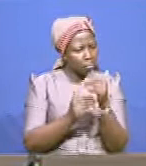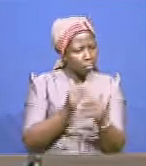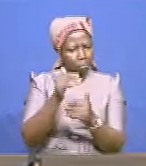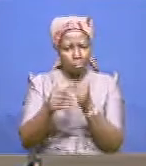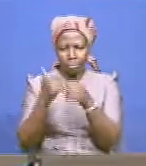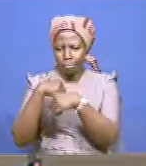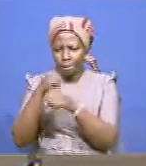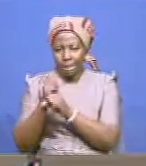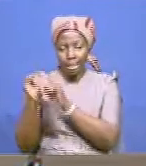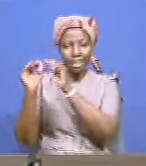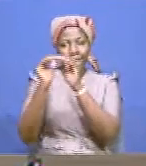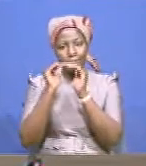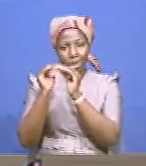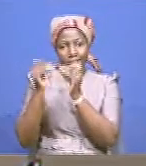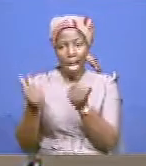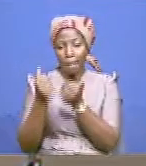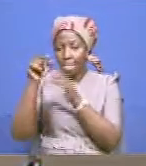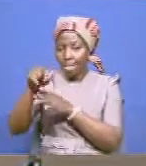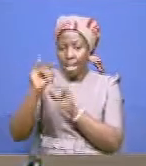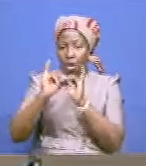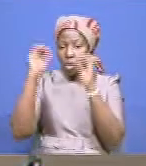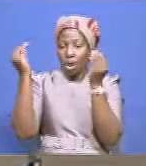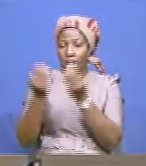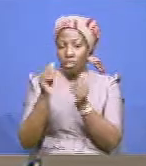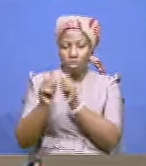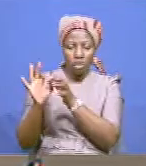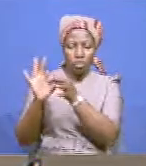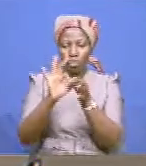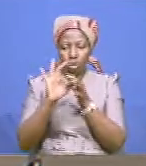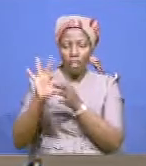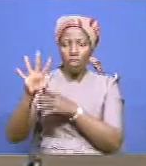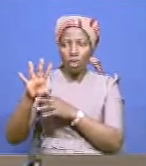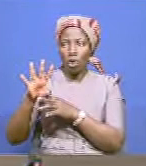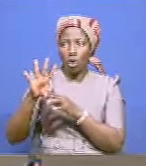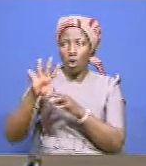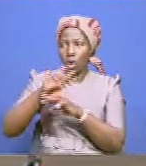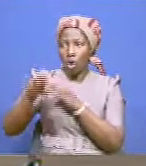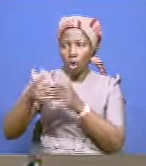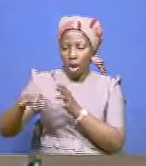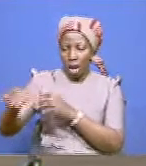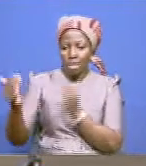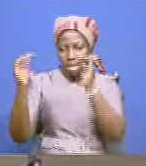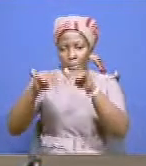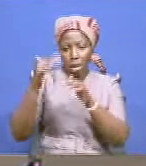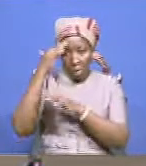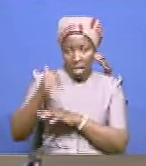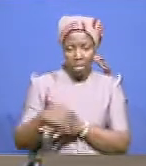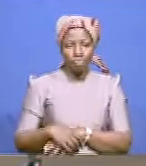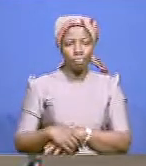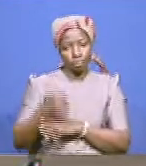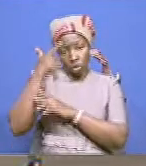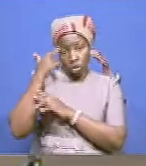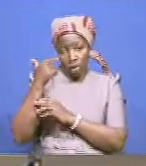actualizing democracy. Yes. So these are a body that coordinates all county assemblies for purposes of legislation, mm-hmm, oversight, mm-hmm,